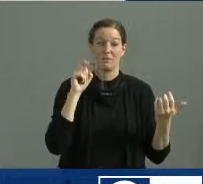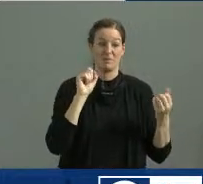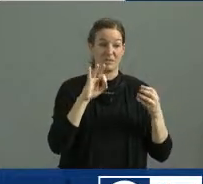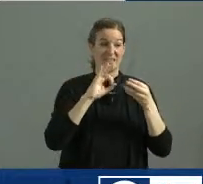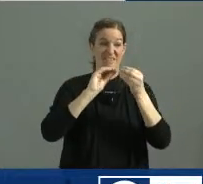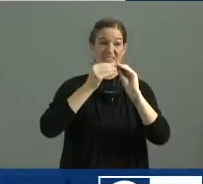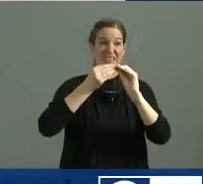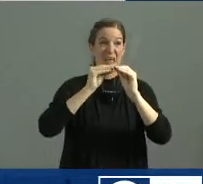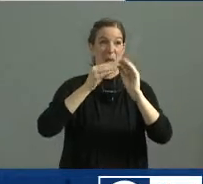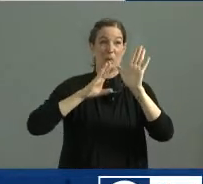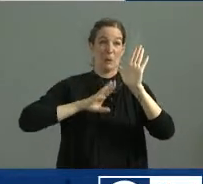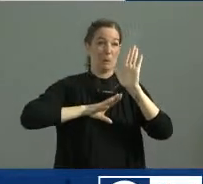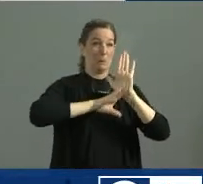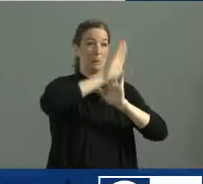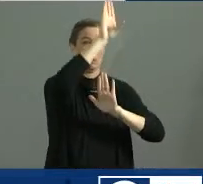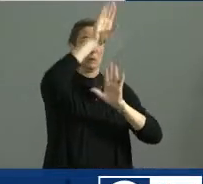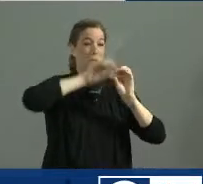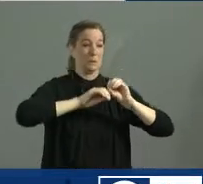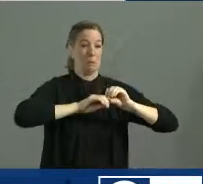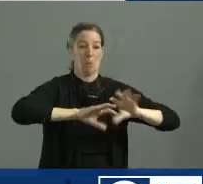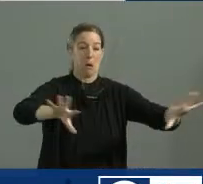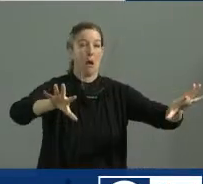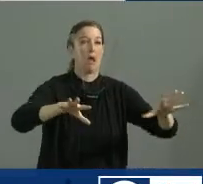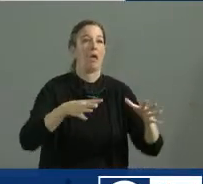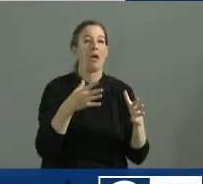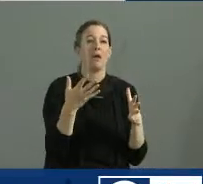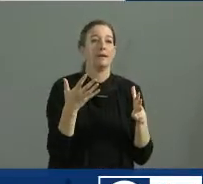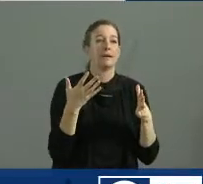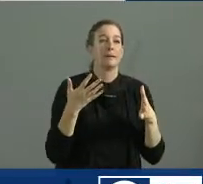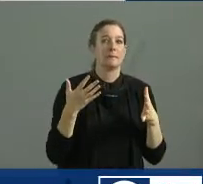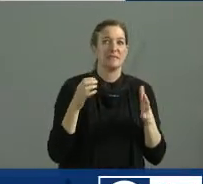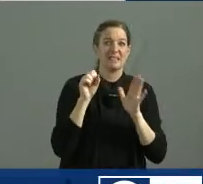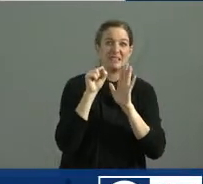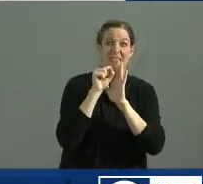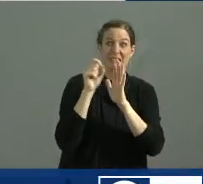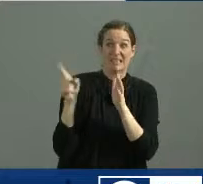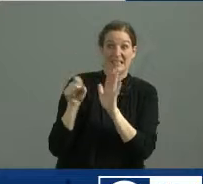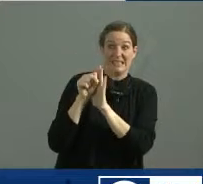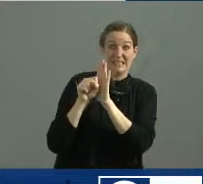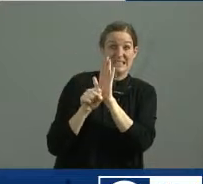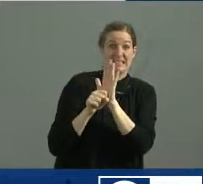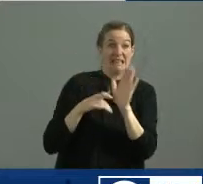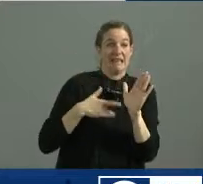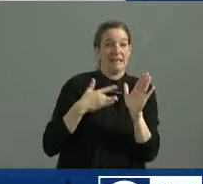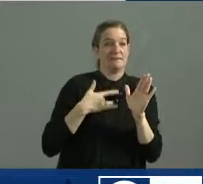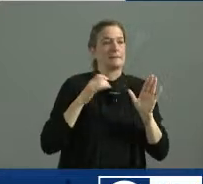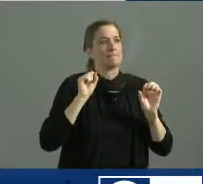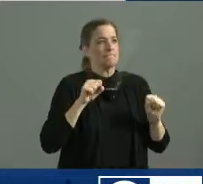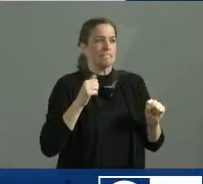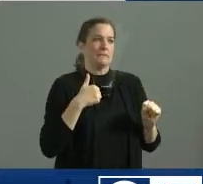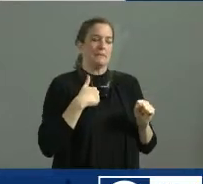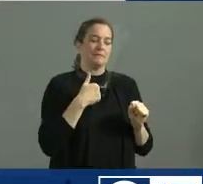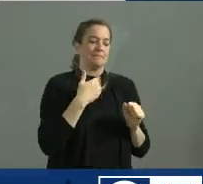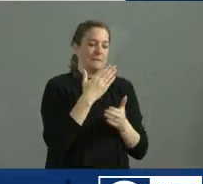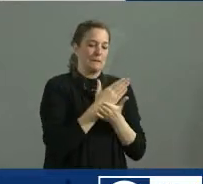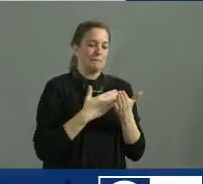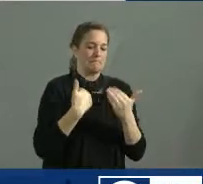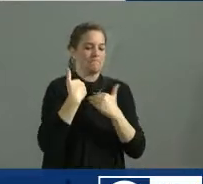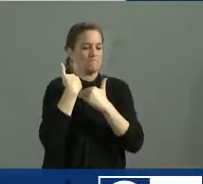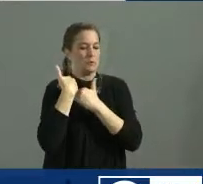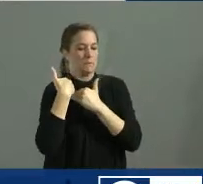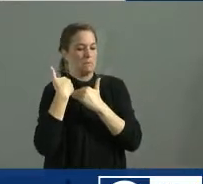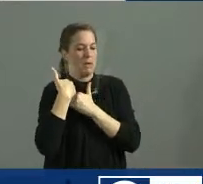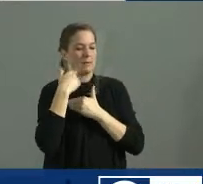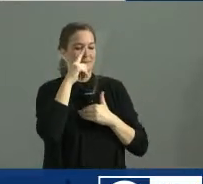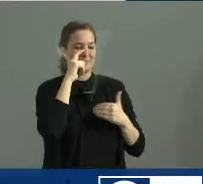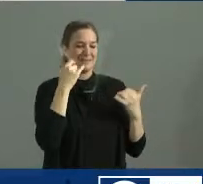control this is. Does the state at least bear some of that responsibility for getting to this point where